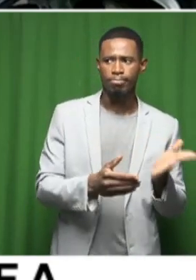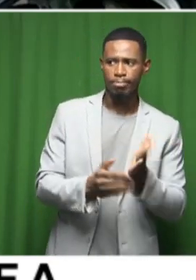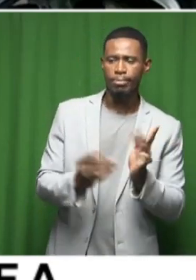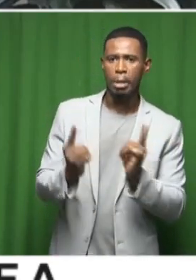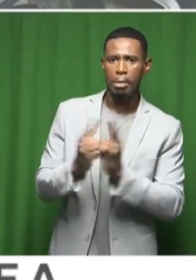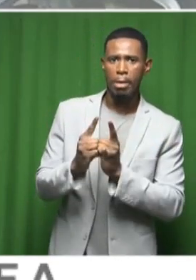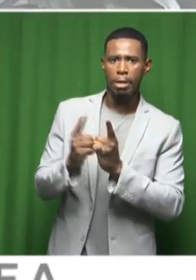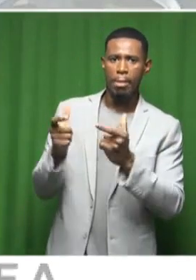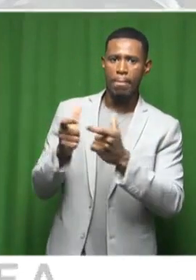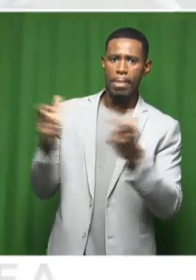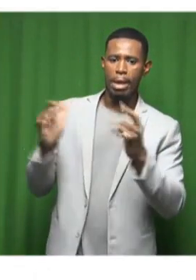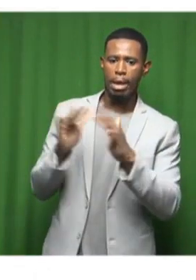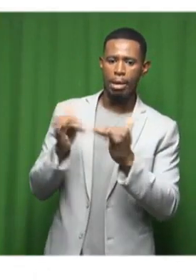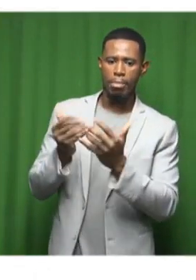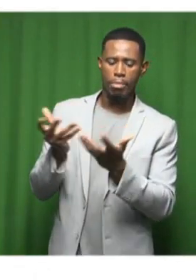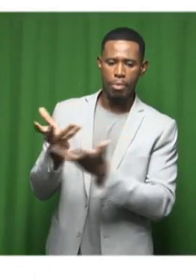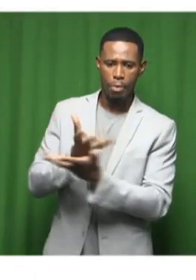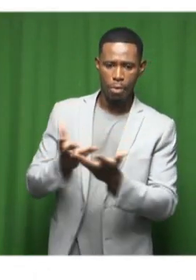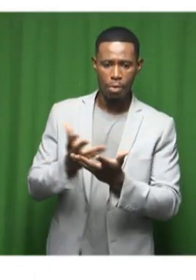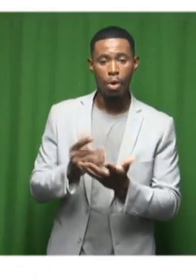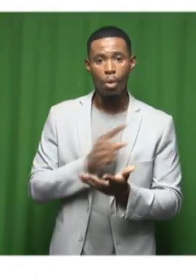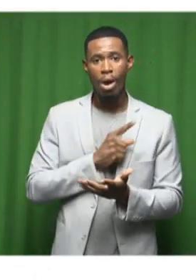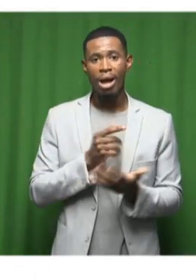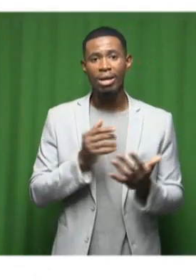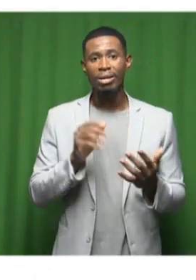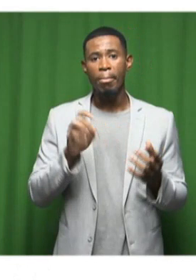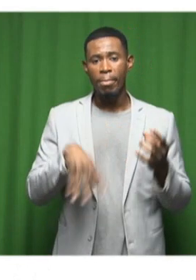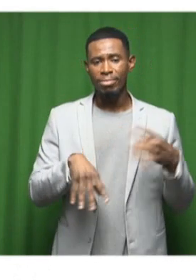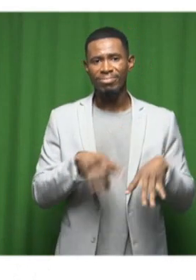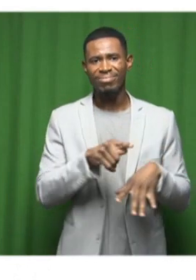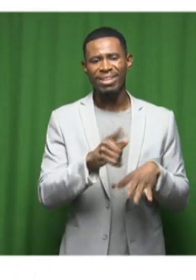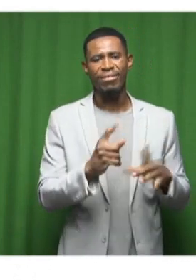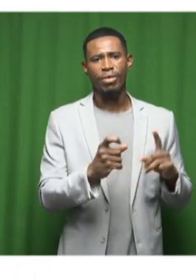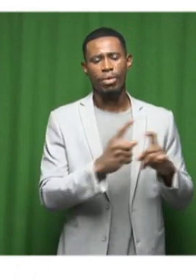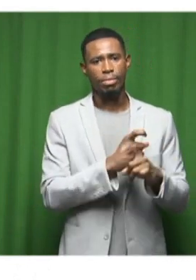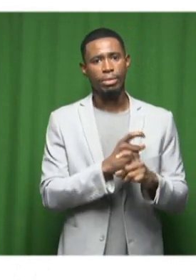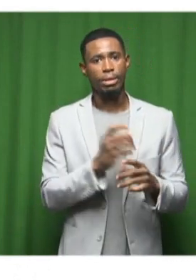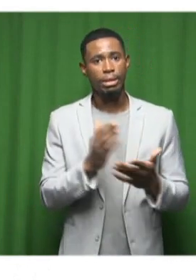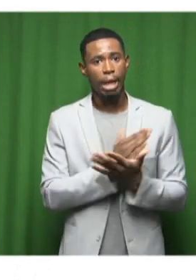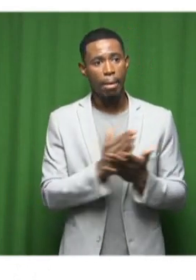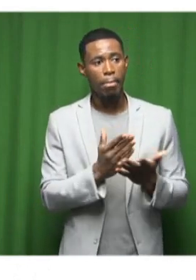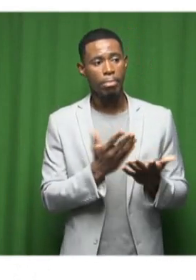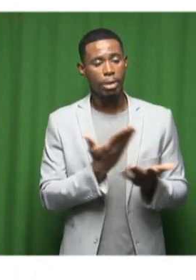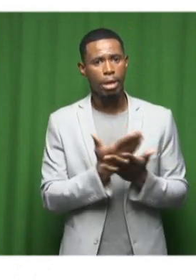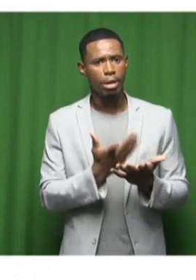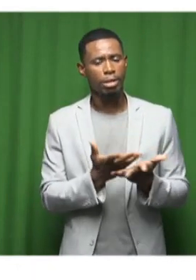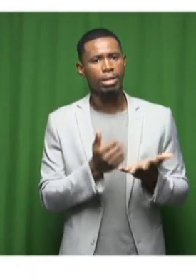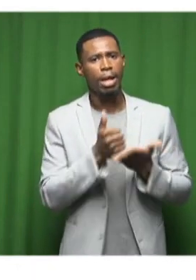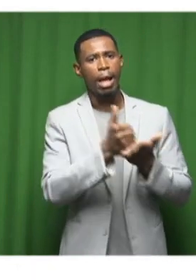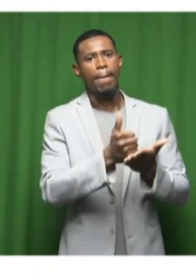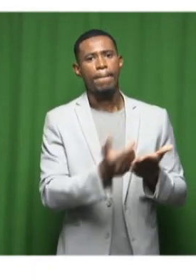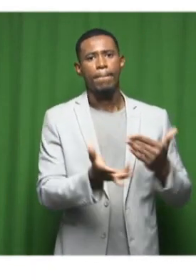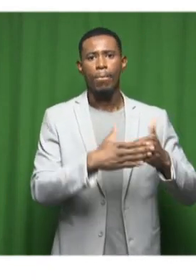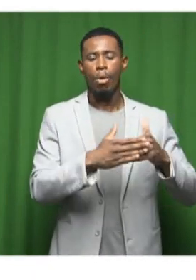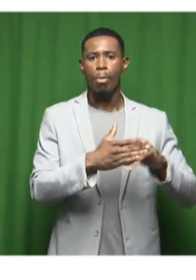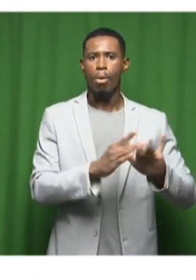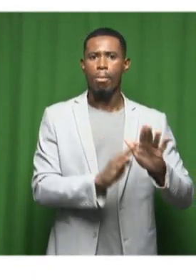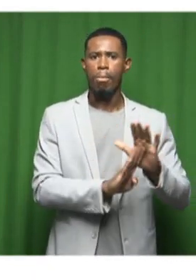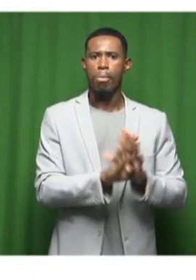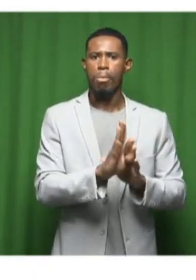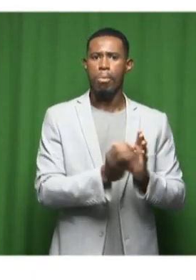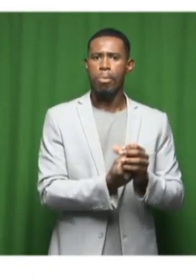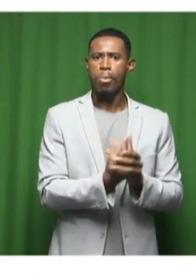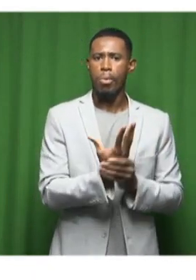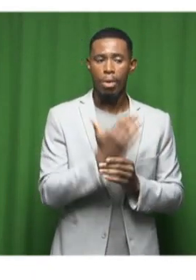complexity in an SME at the size that they are, and then suddenly you add a whole lot more growth to them, and you need to reduce